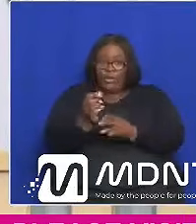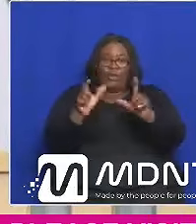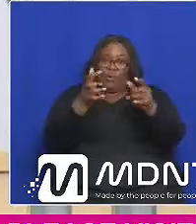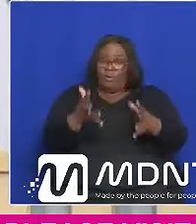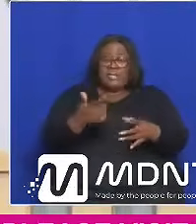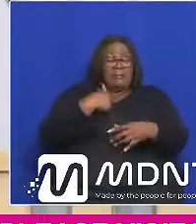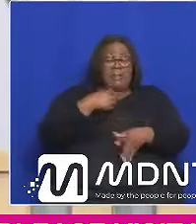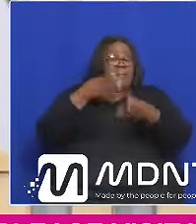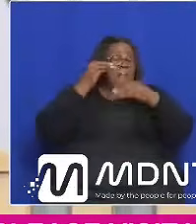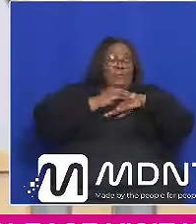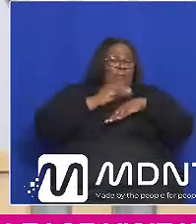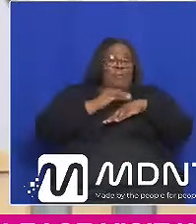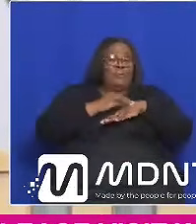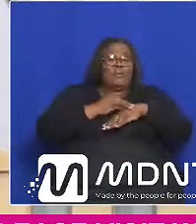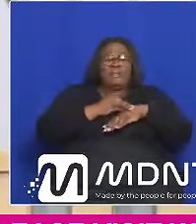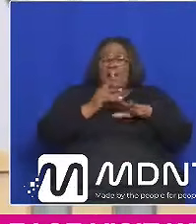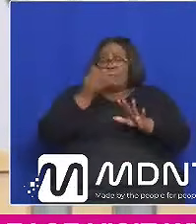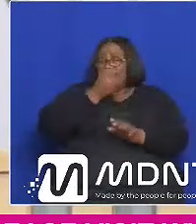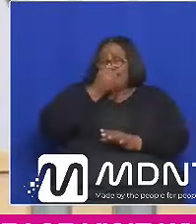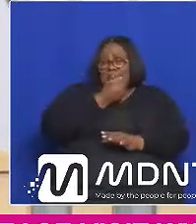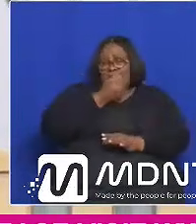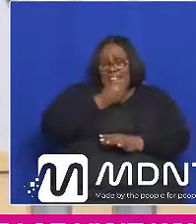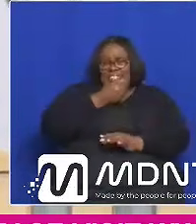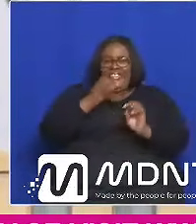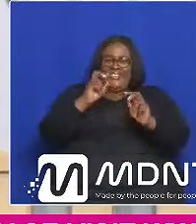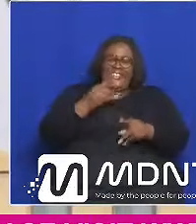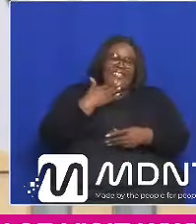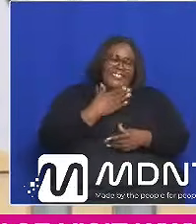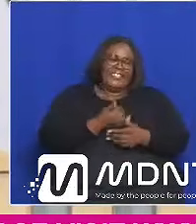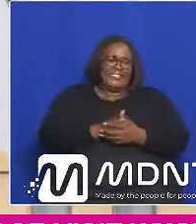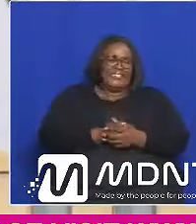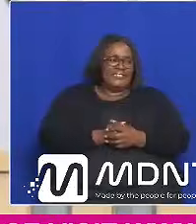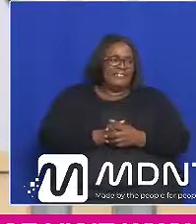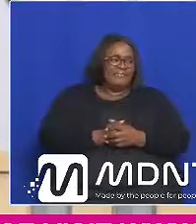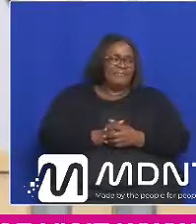sorry. I'm Okay, sorry. thanks. Yes, you may.